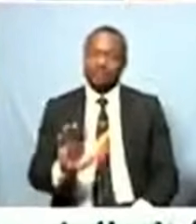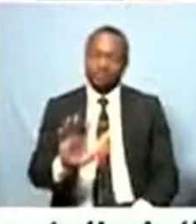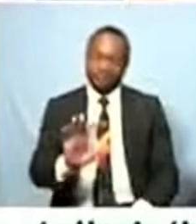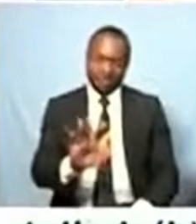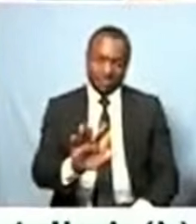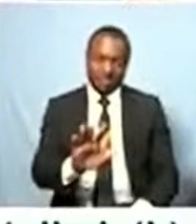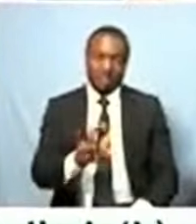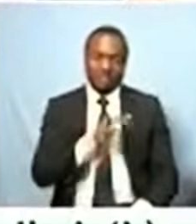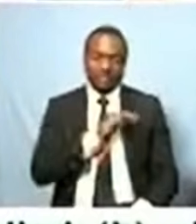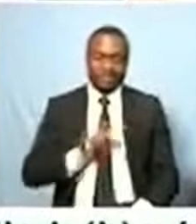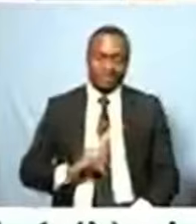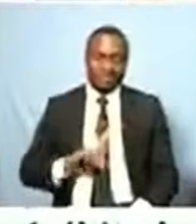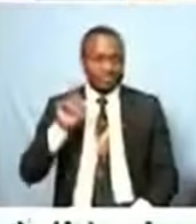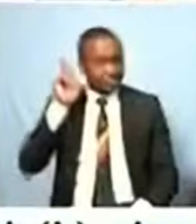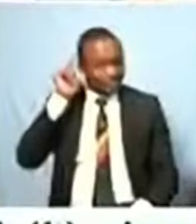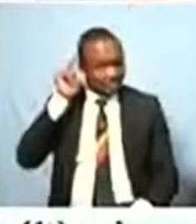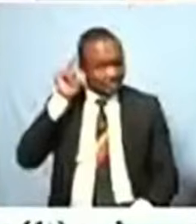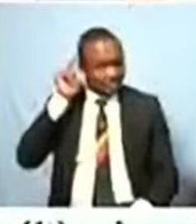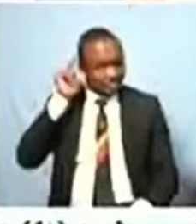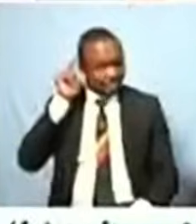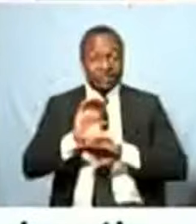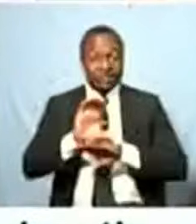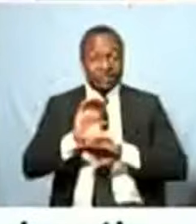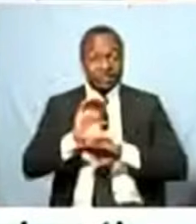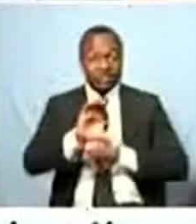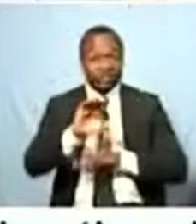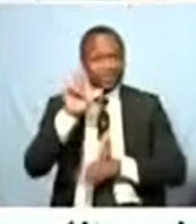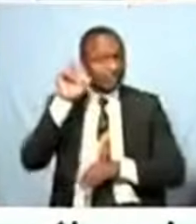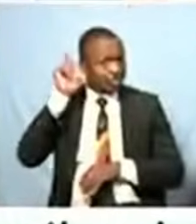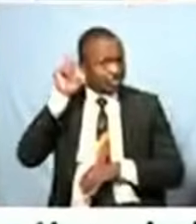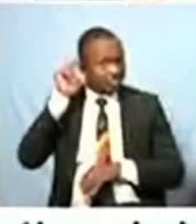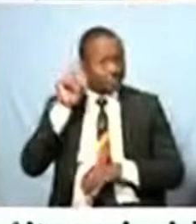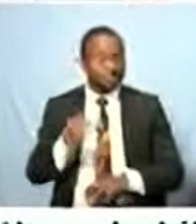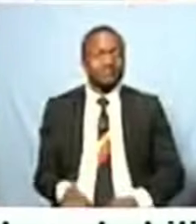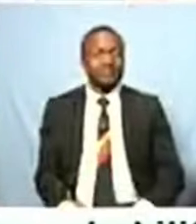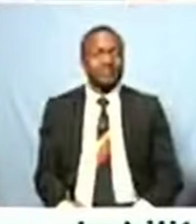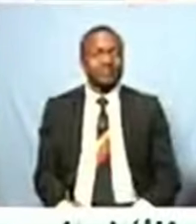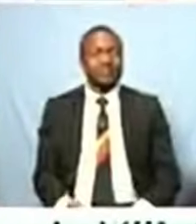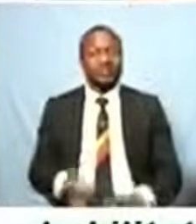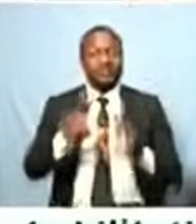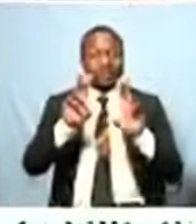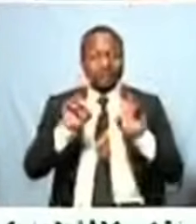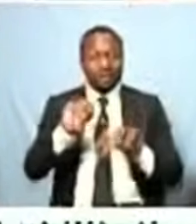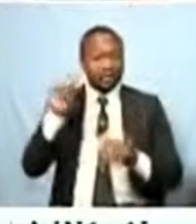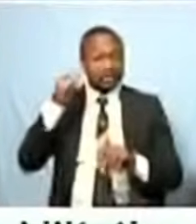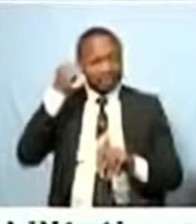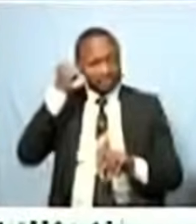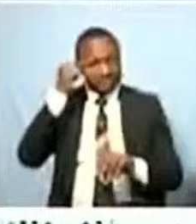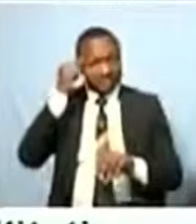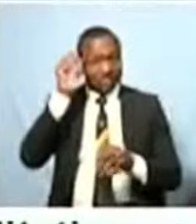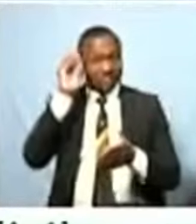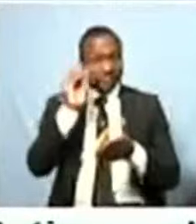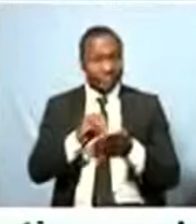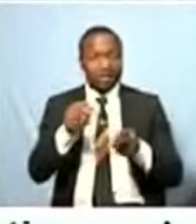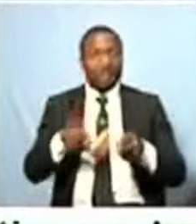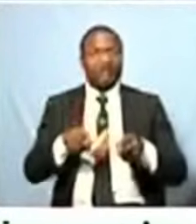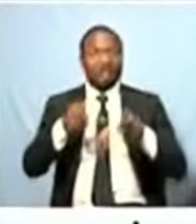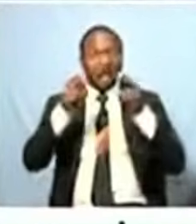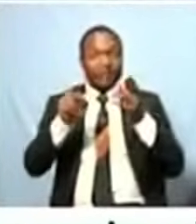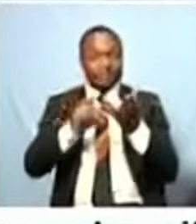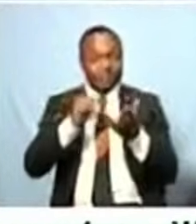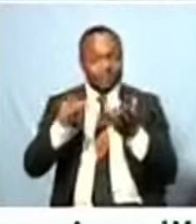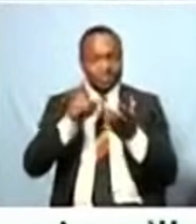The issue on Chipata Lundazi, no government has put it at a higher priority than this